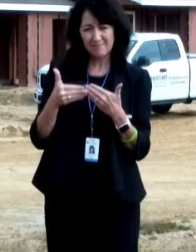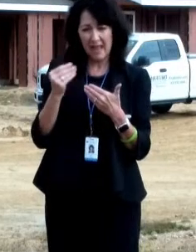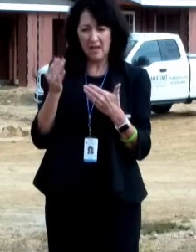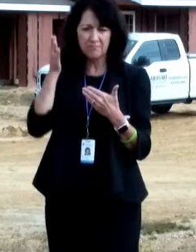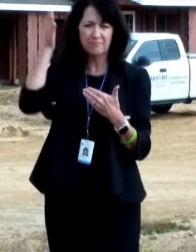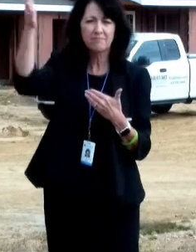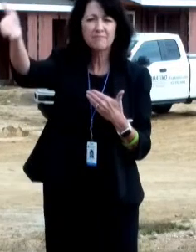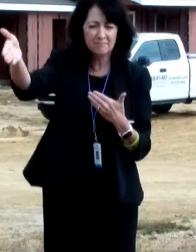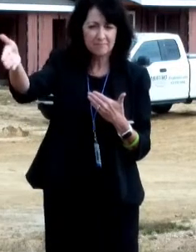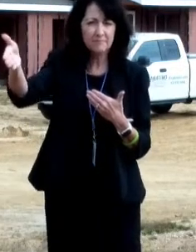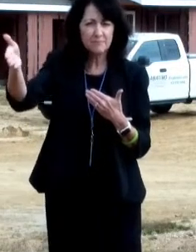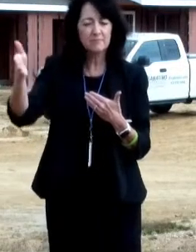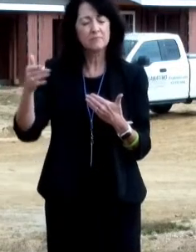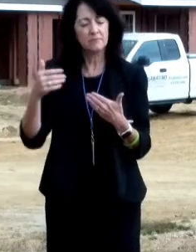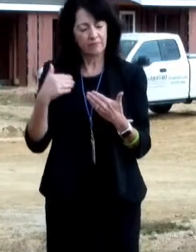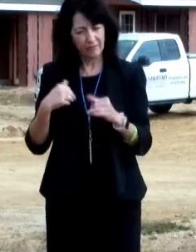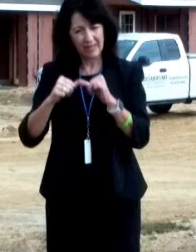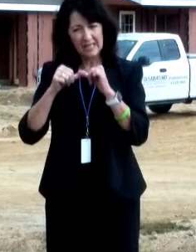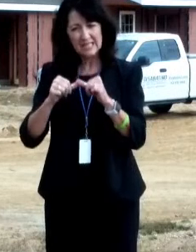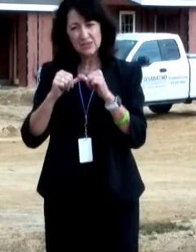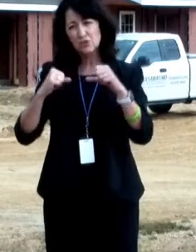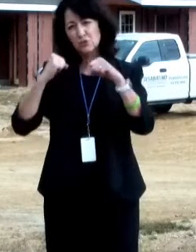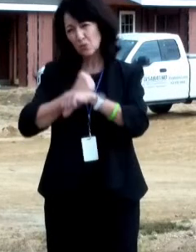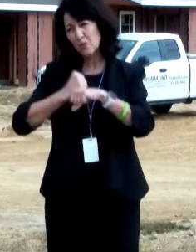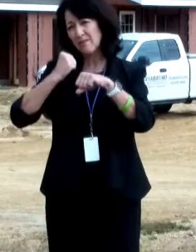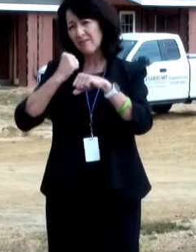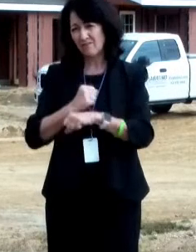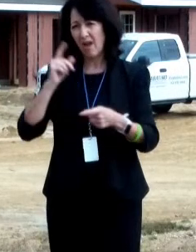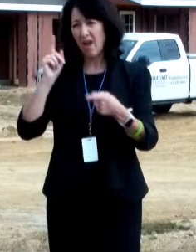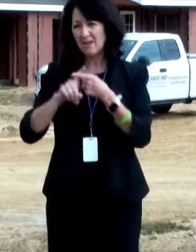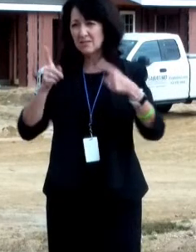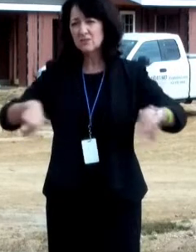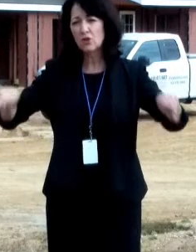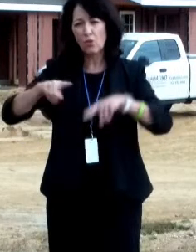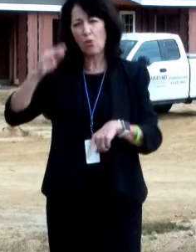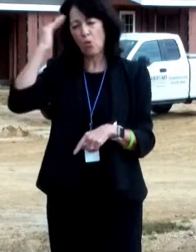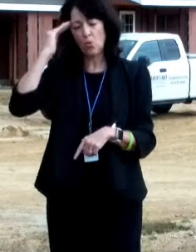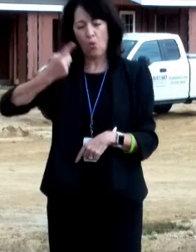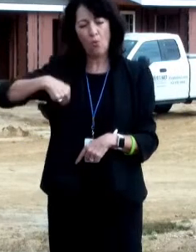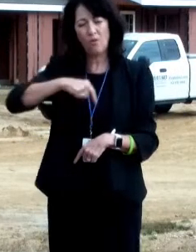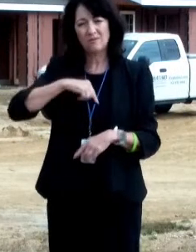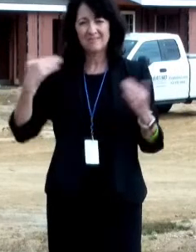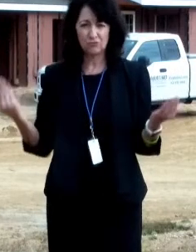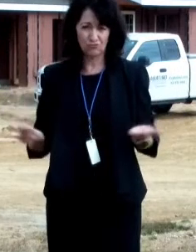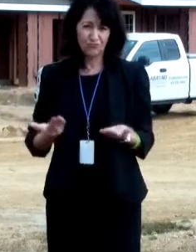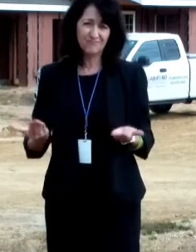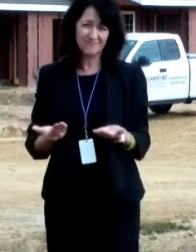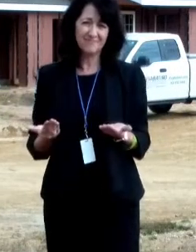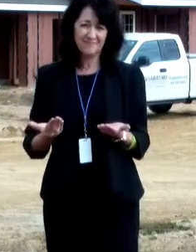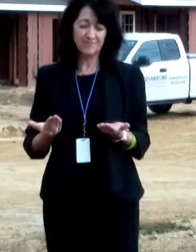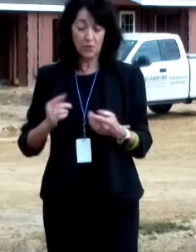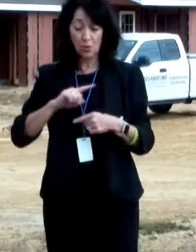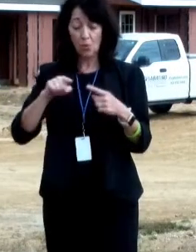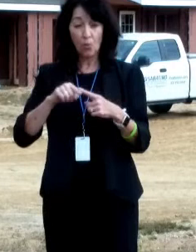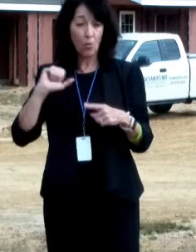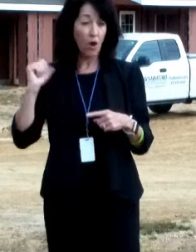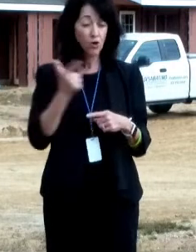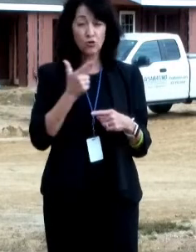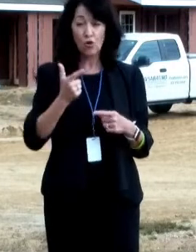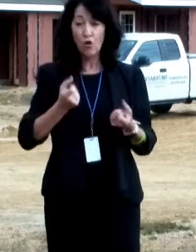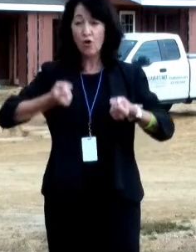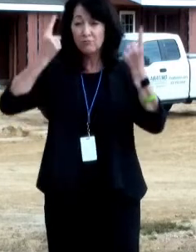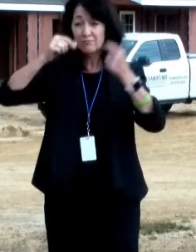and justice to a community until we need to be heard no more. And when that day comes, we will all rejoice. Thank you for being here